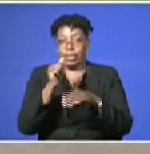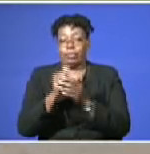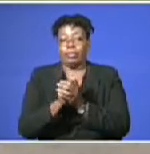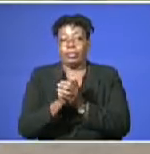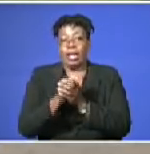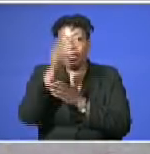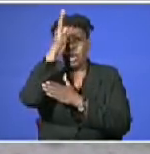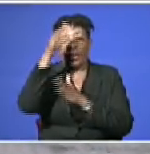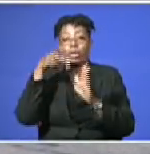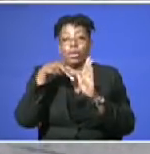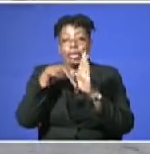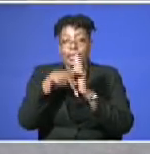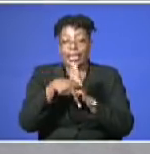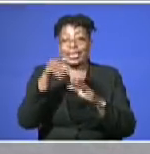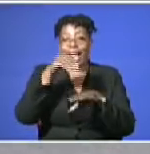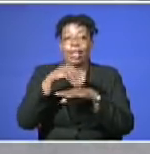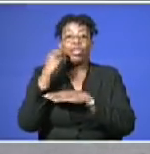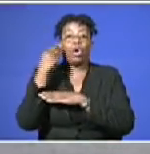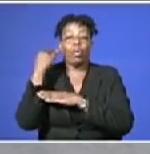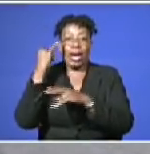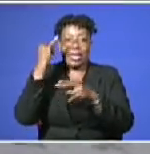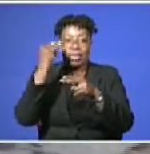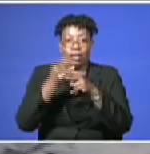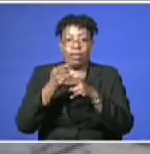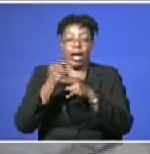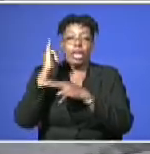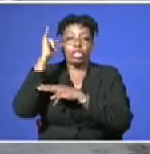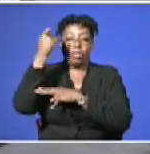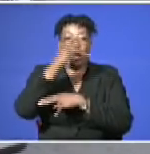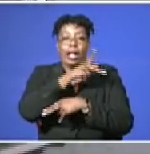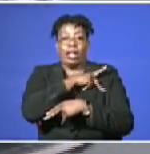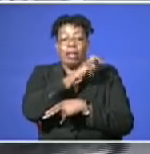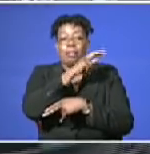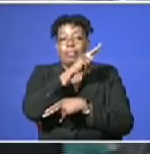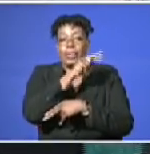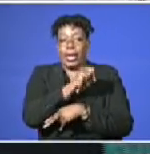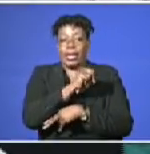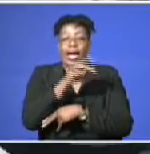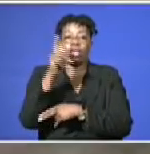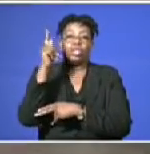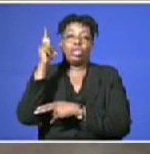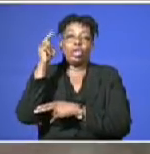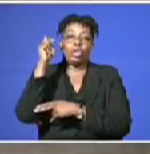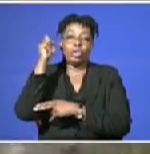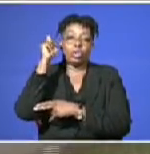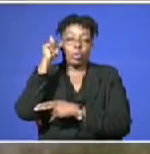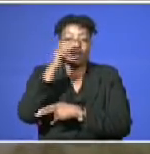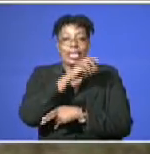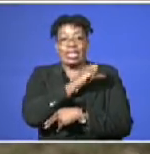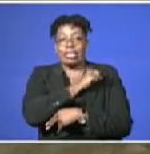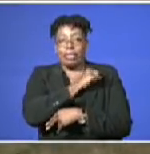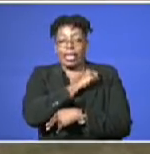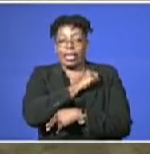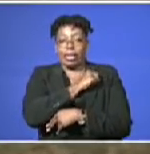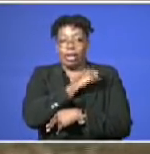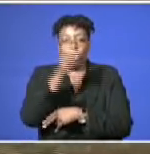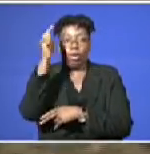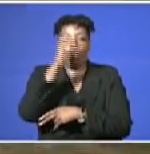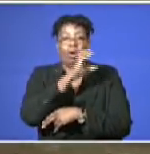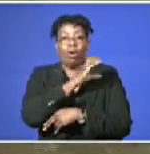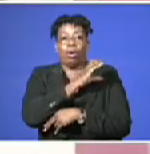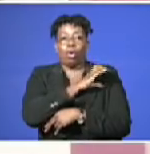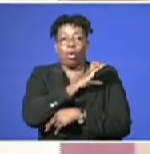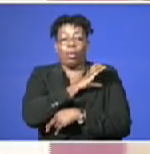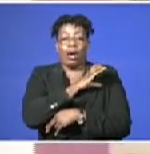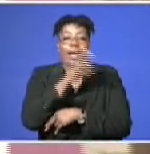in the ordeal at the Blair Estates home have been identified as Jamal Penn, also known as Tony Smith, Trevor Cooper, and Valentino Pratt.